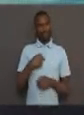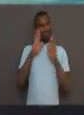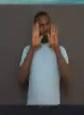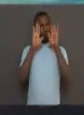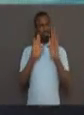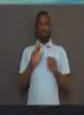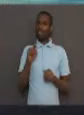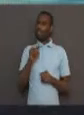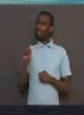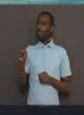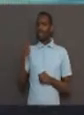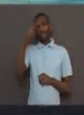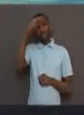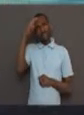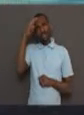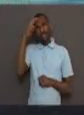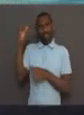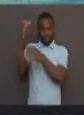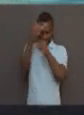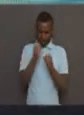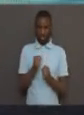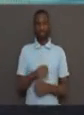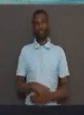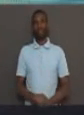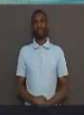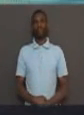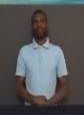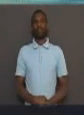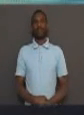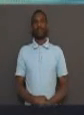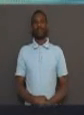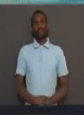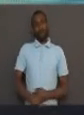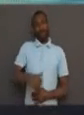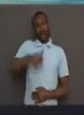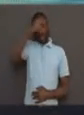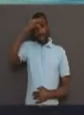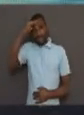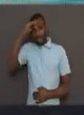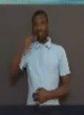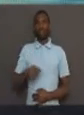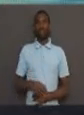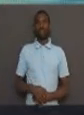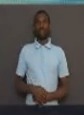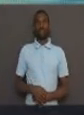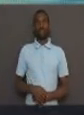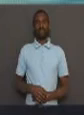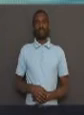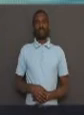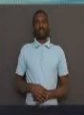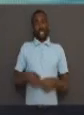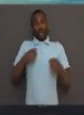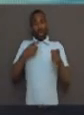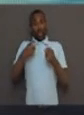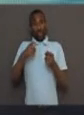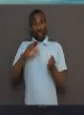Hello again, students. I wonder what reasons you came up with. The main